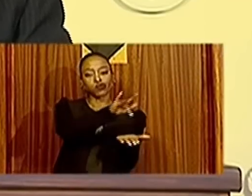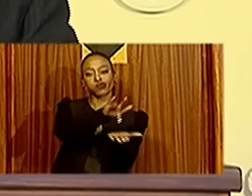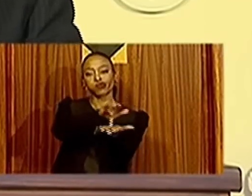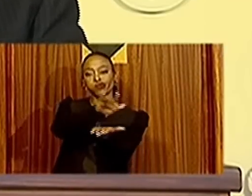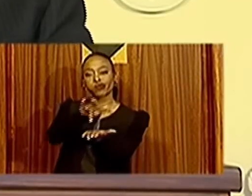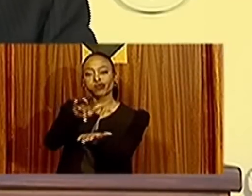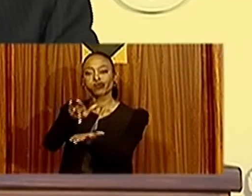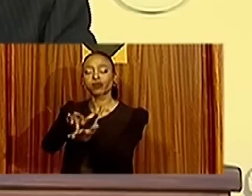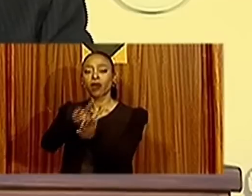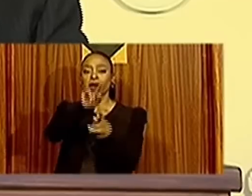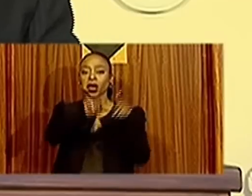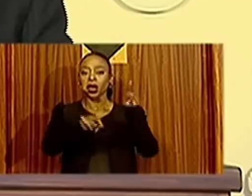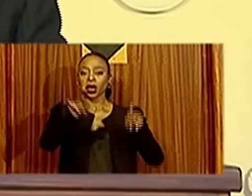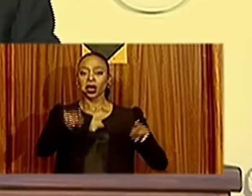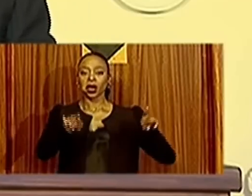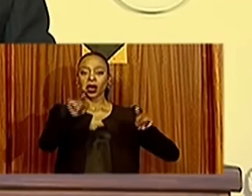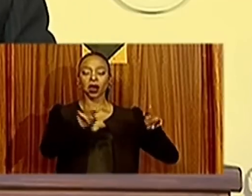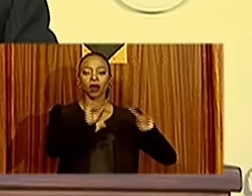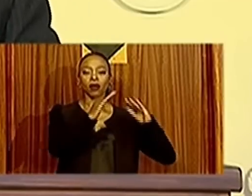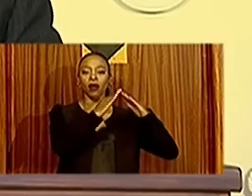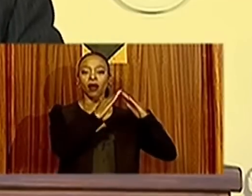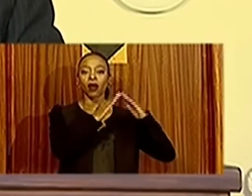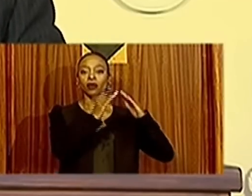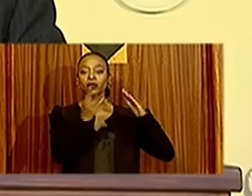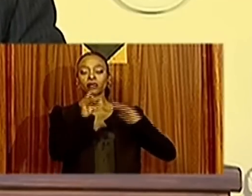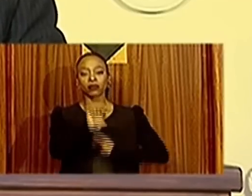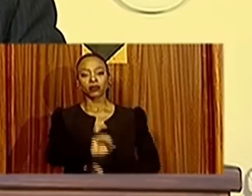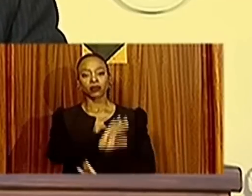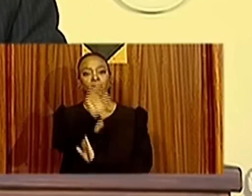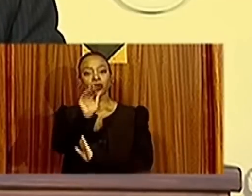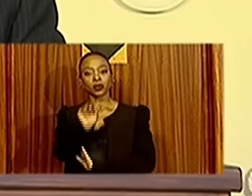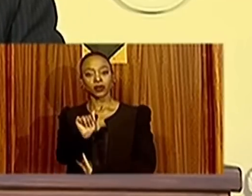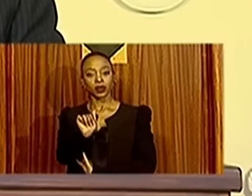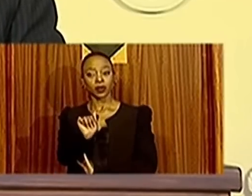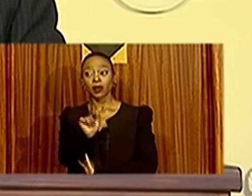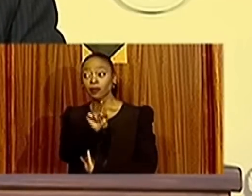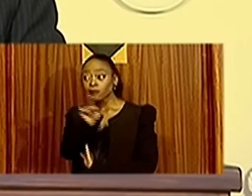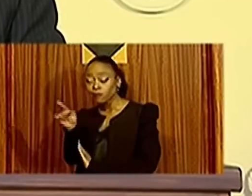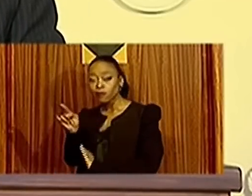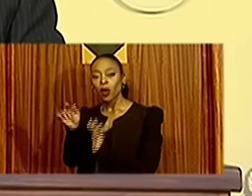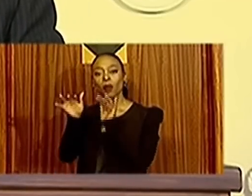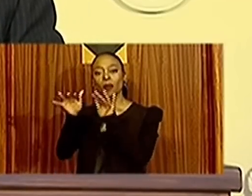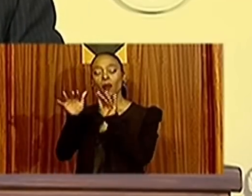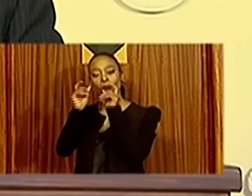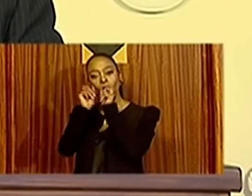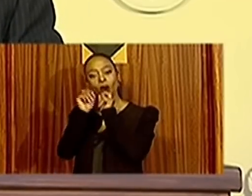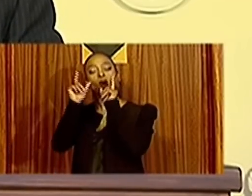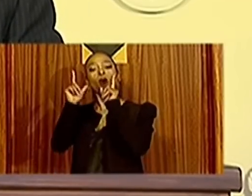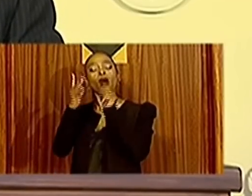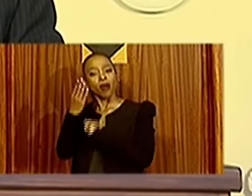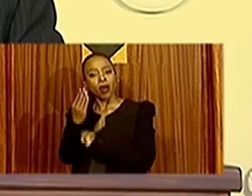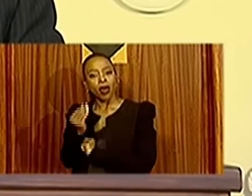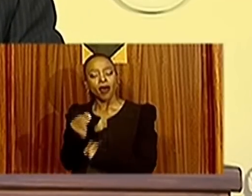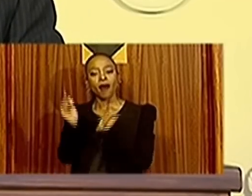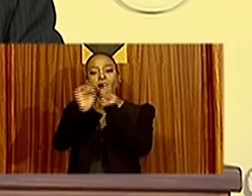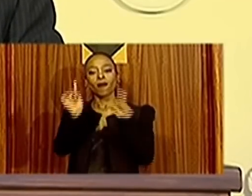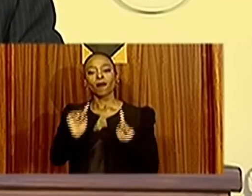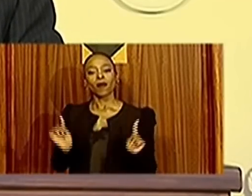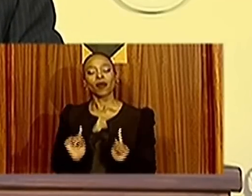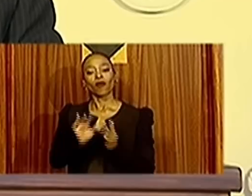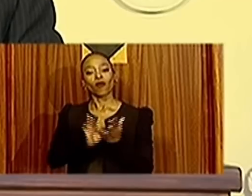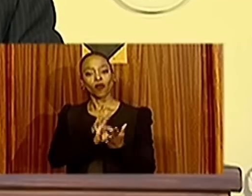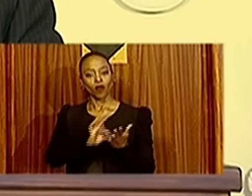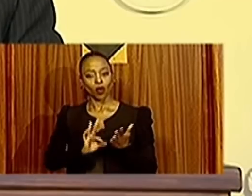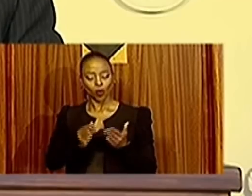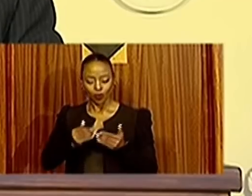homes across the country, South Africans who have registered for special votes will begin to cast